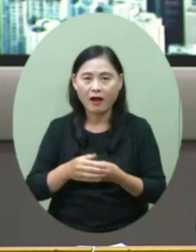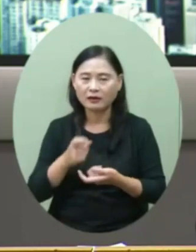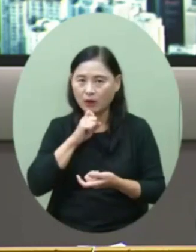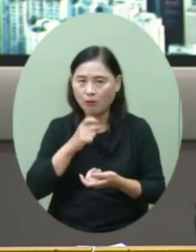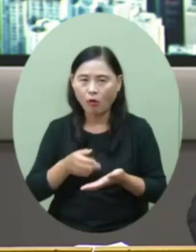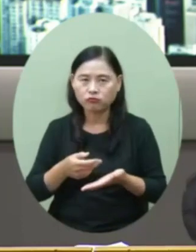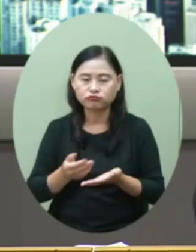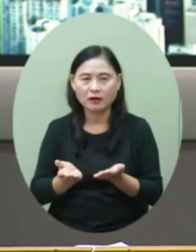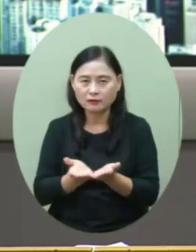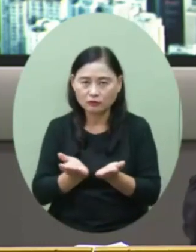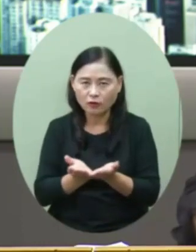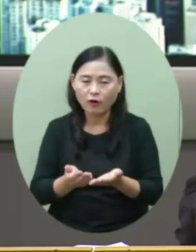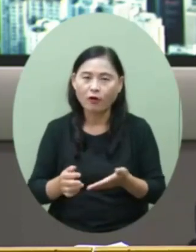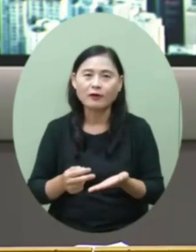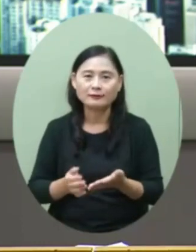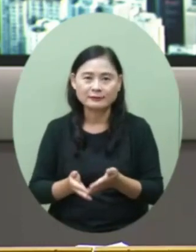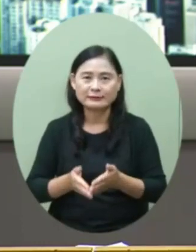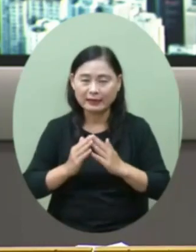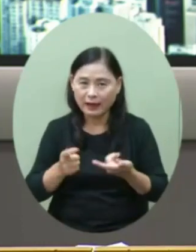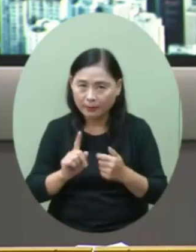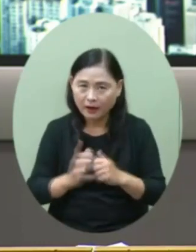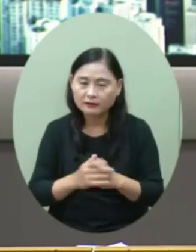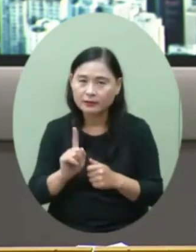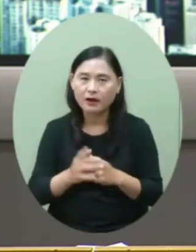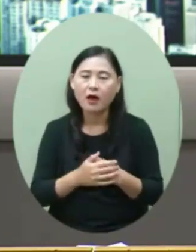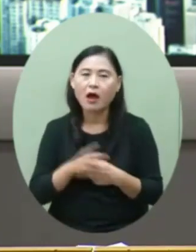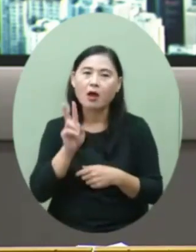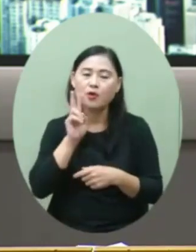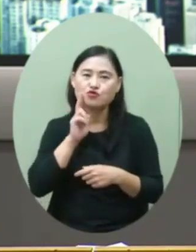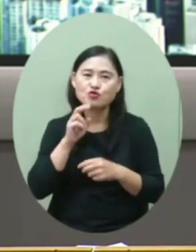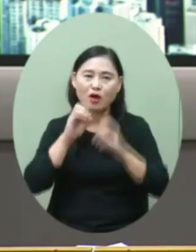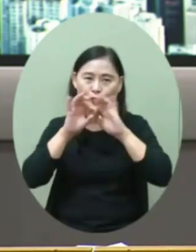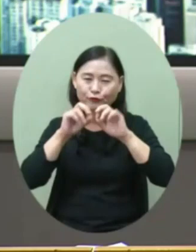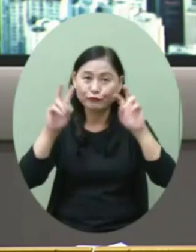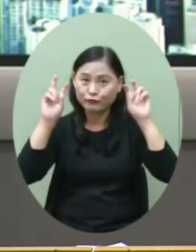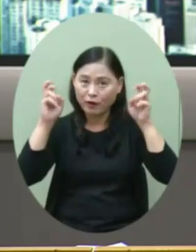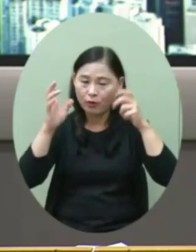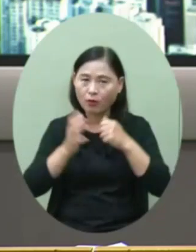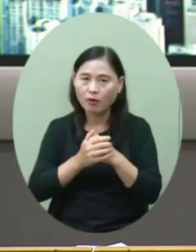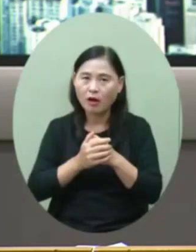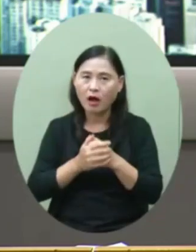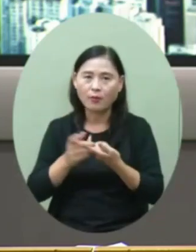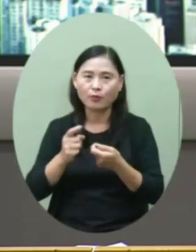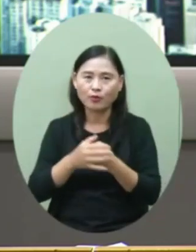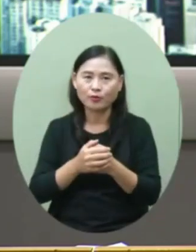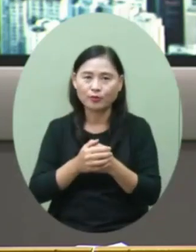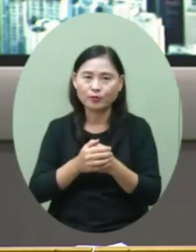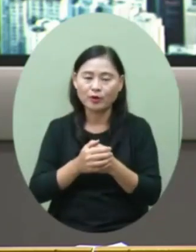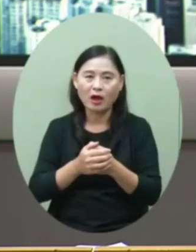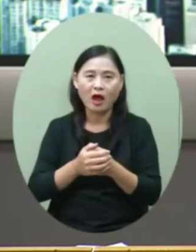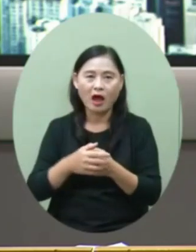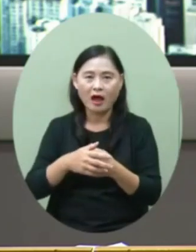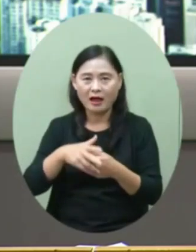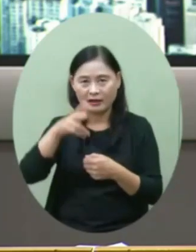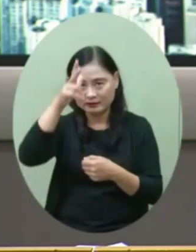determine the mens rea to see whether it could be established. For example, by chanting a slogan, would